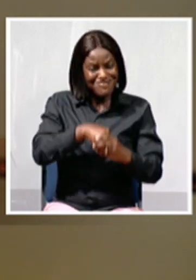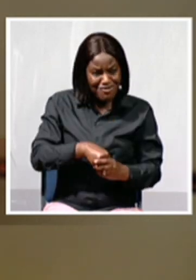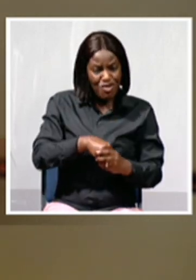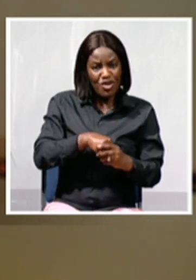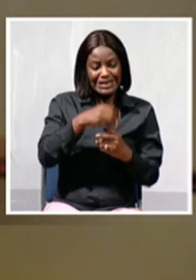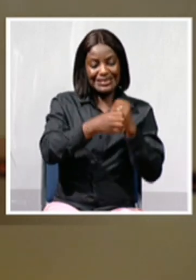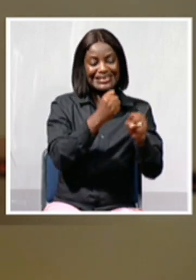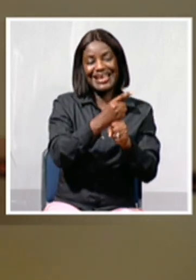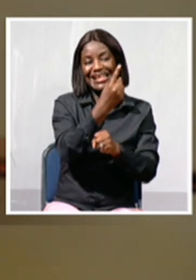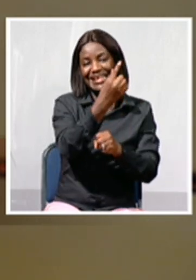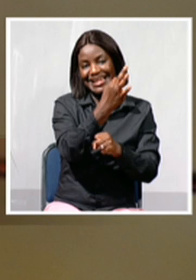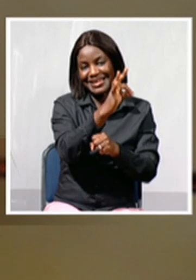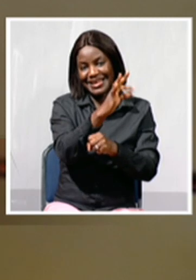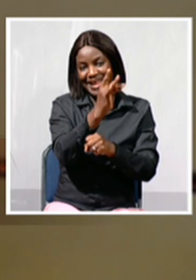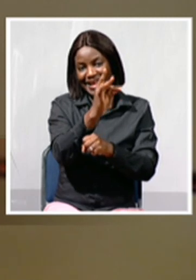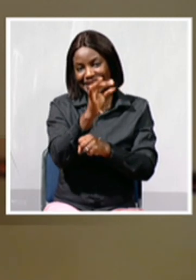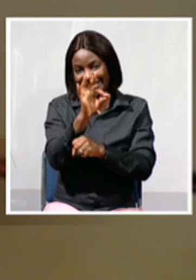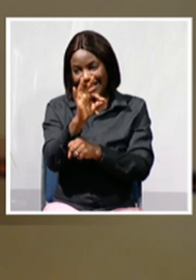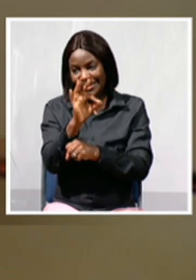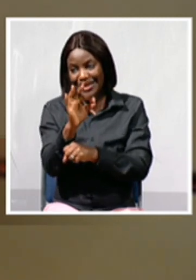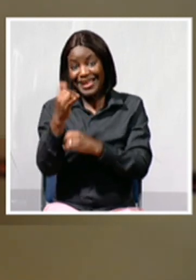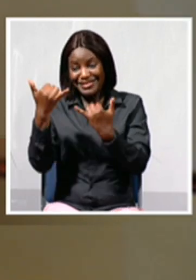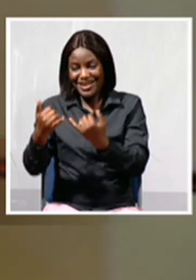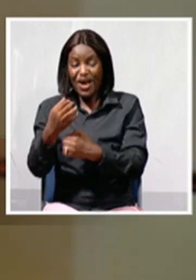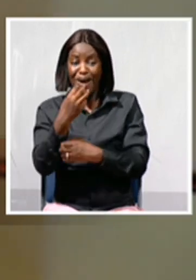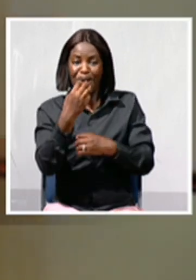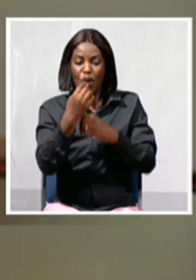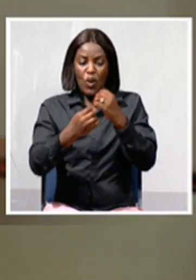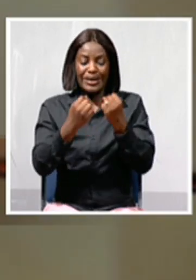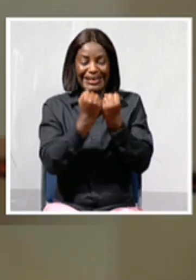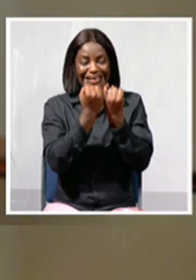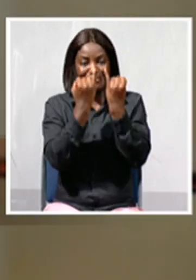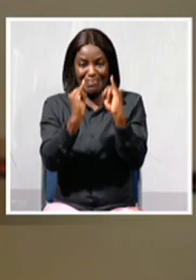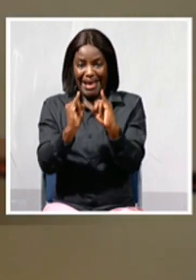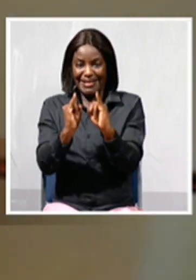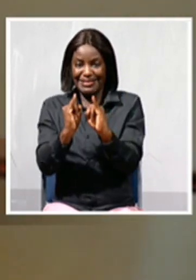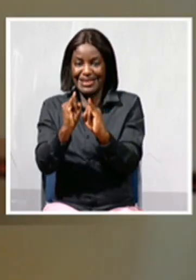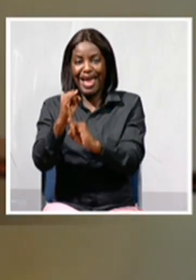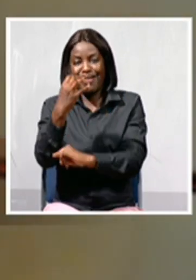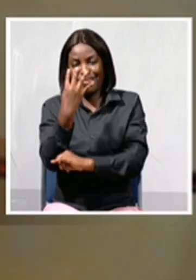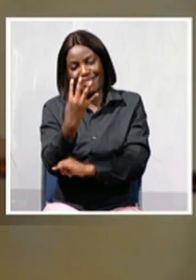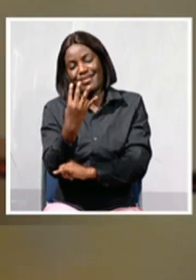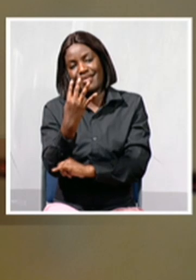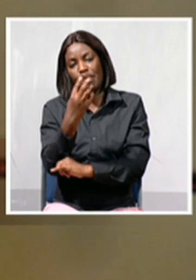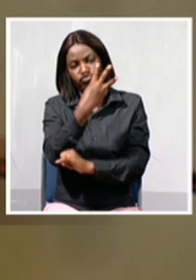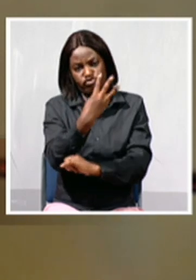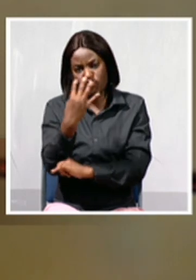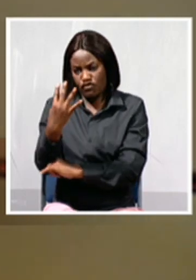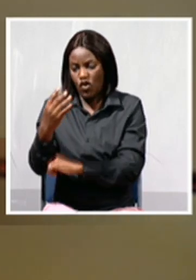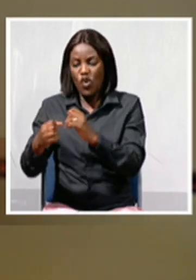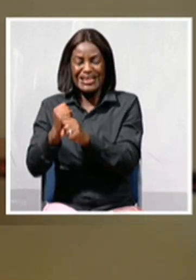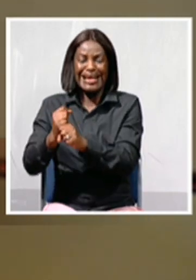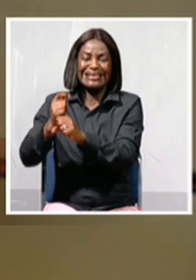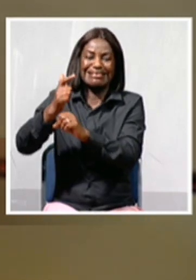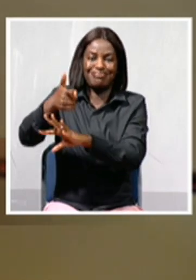after independence. There are different needs, there are different aspirations. People are